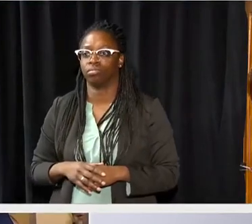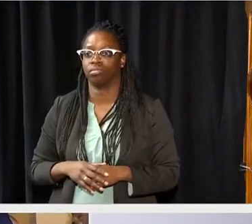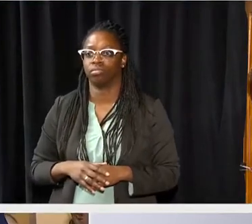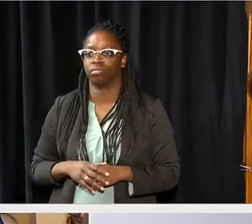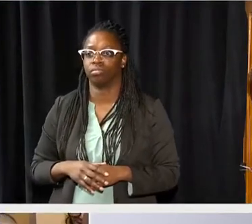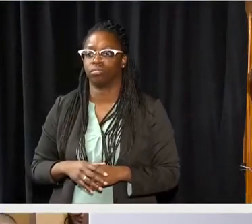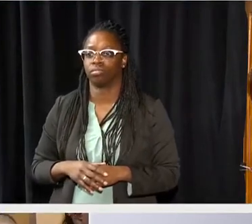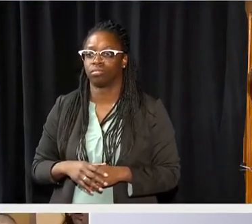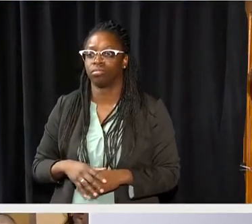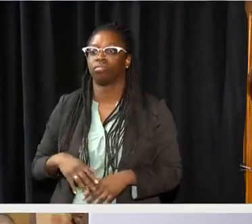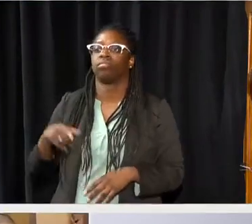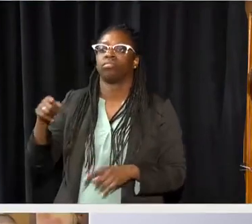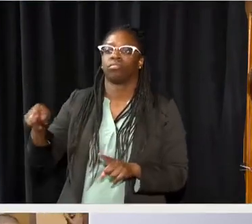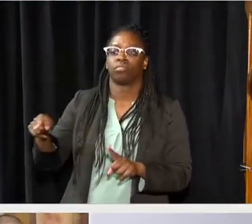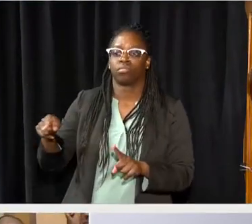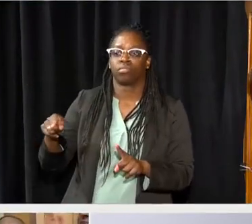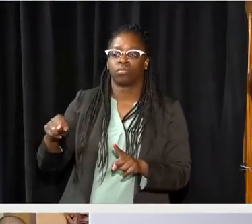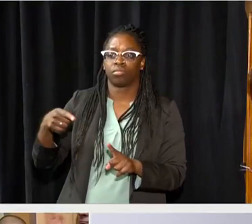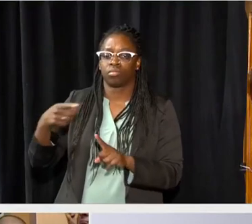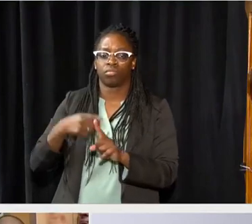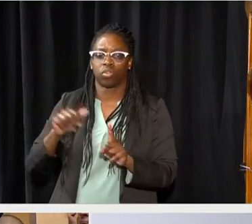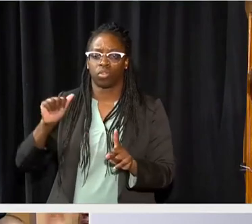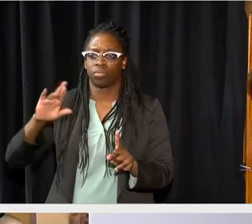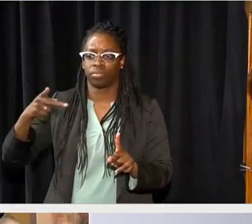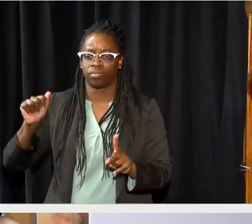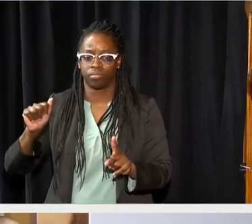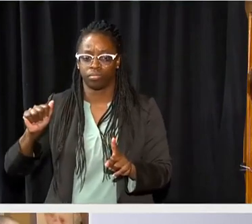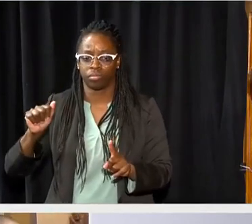ARPA-H team, including health equity